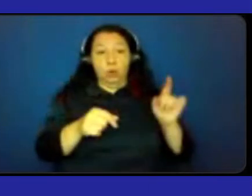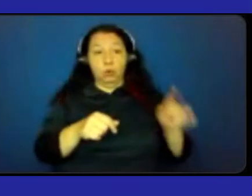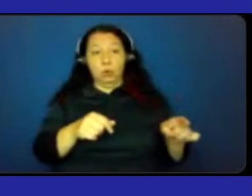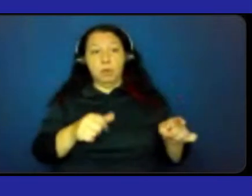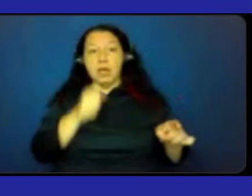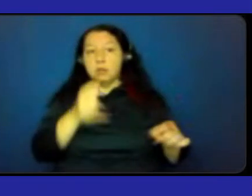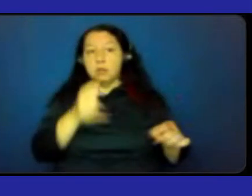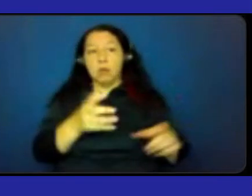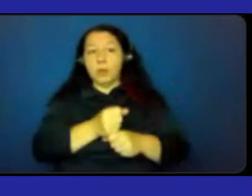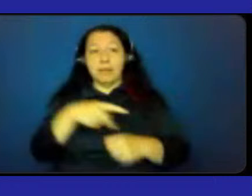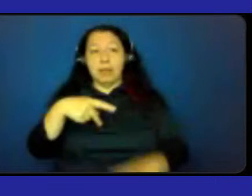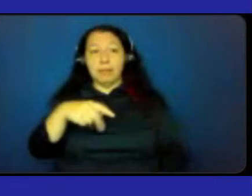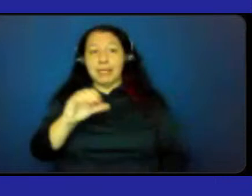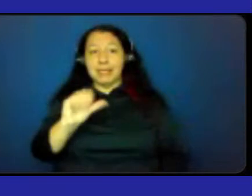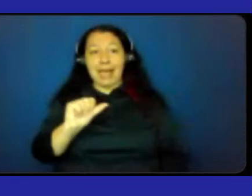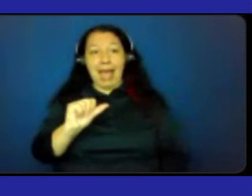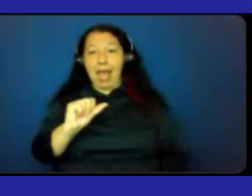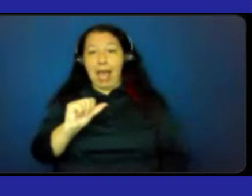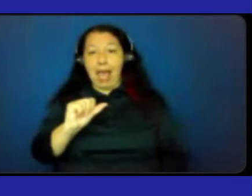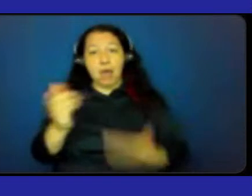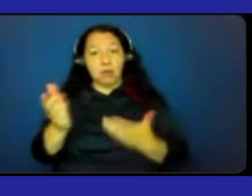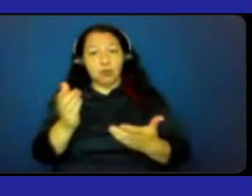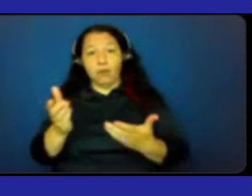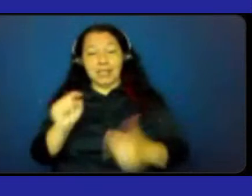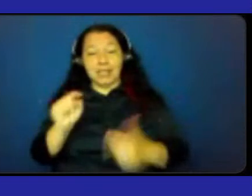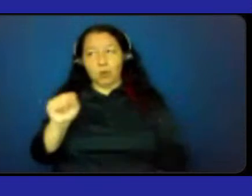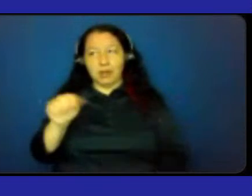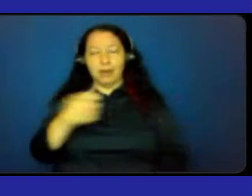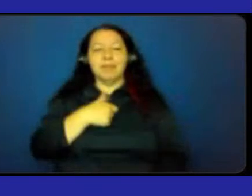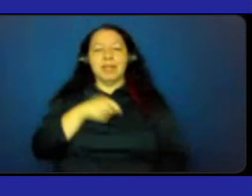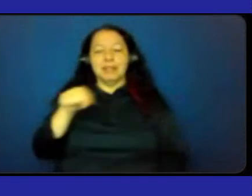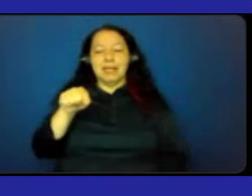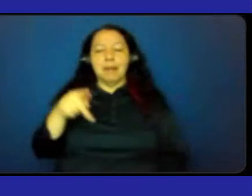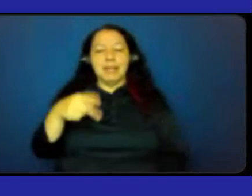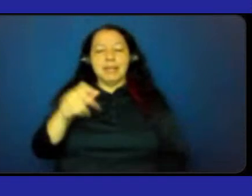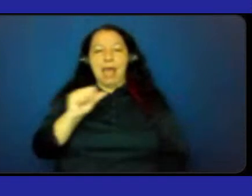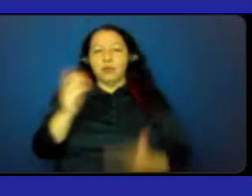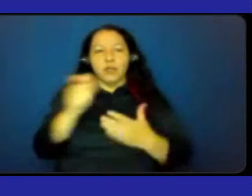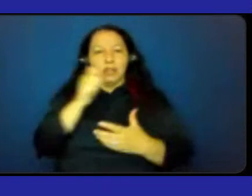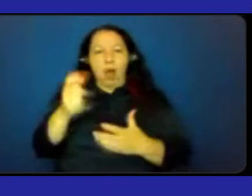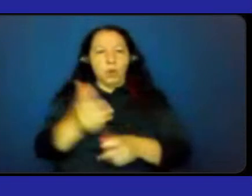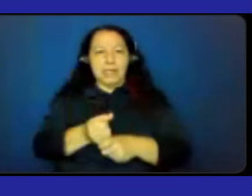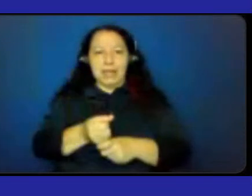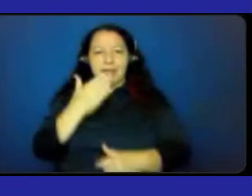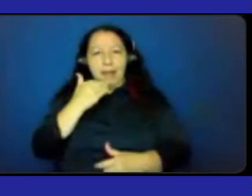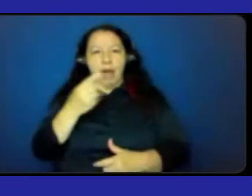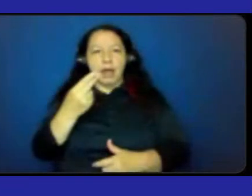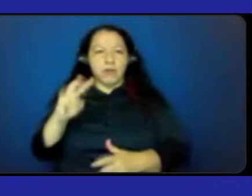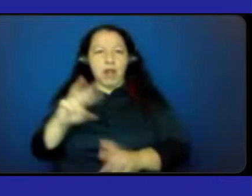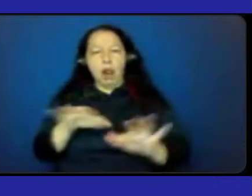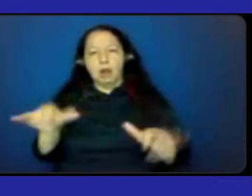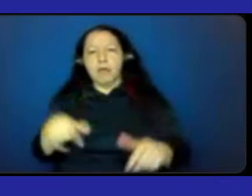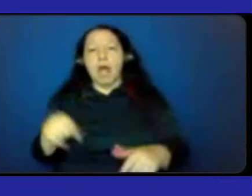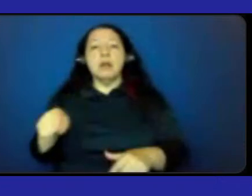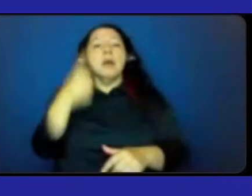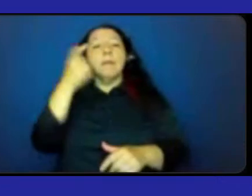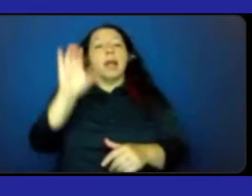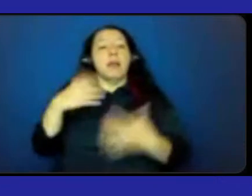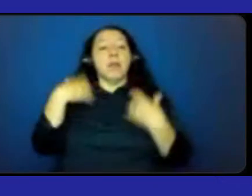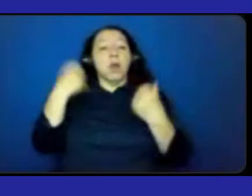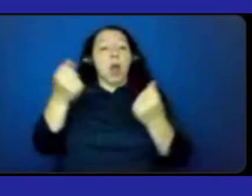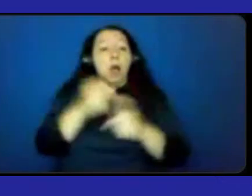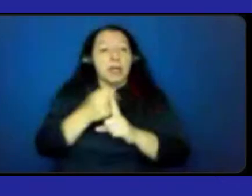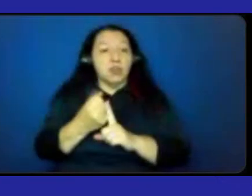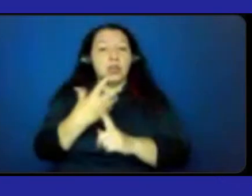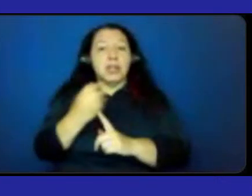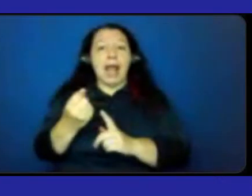PCA services necessarily, and they're eligible because of their health condition and their utilization of emergency rooms